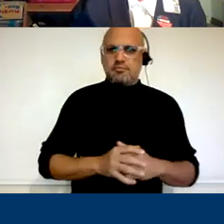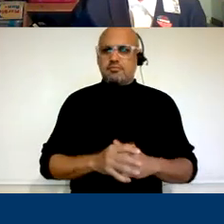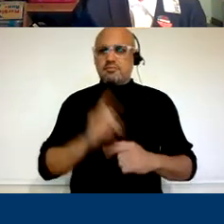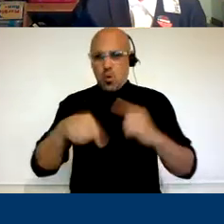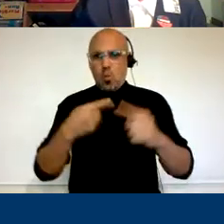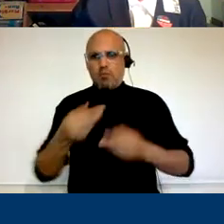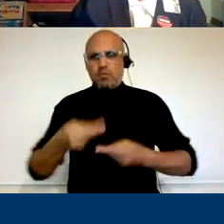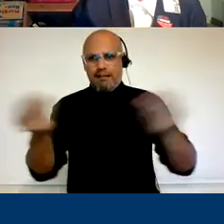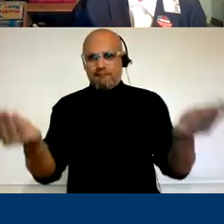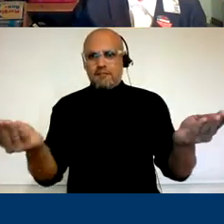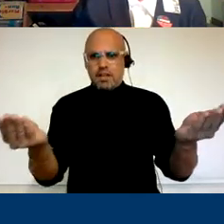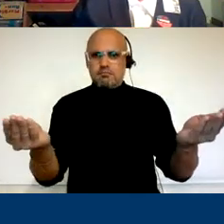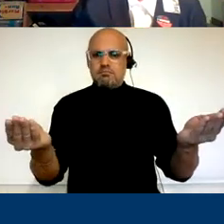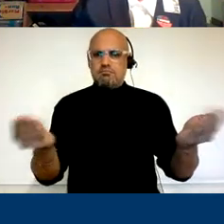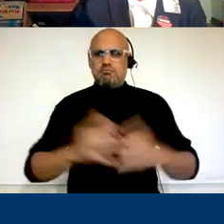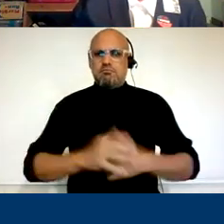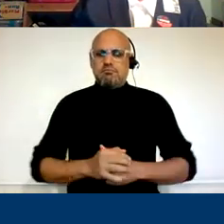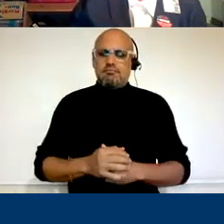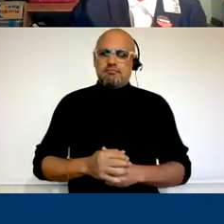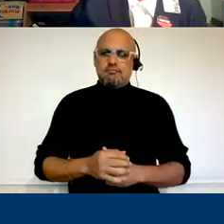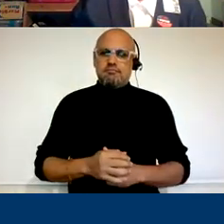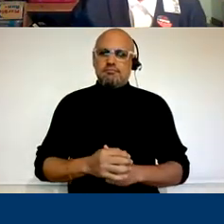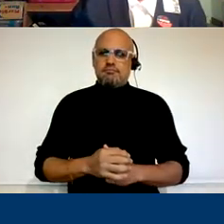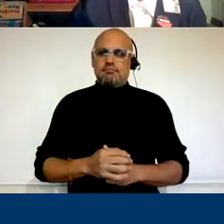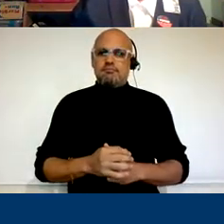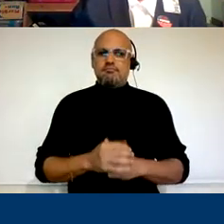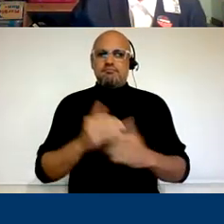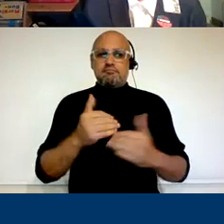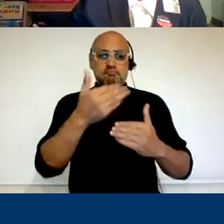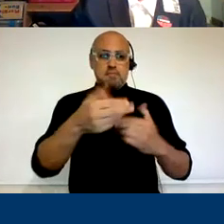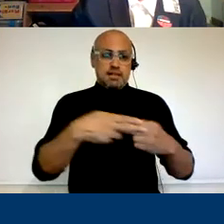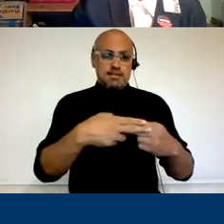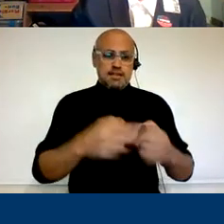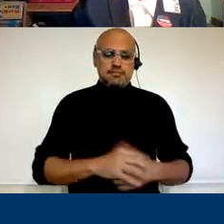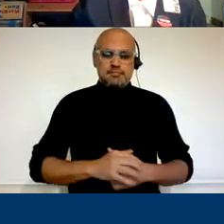this distribution. Next slide, please.